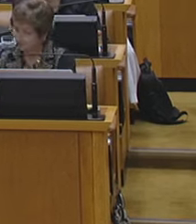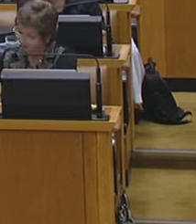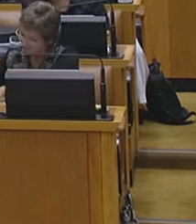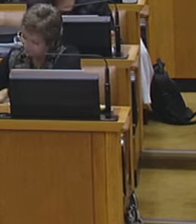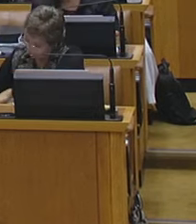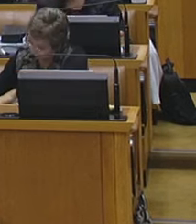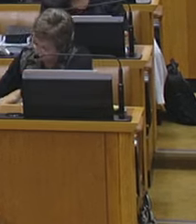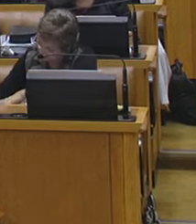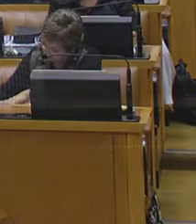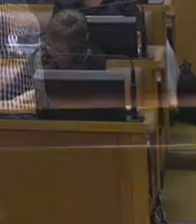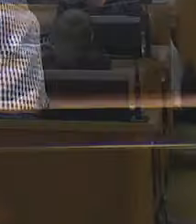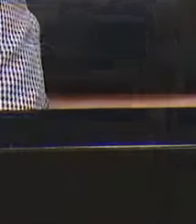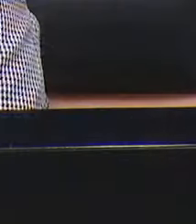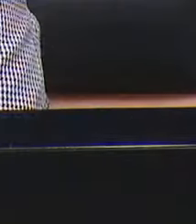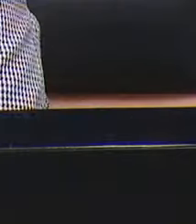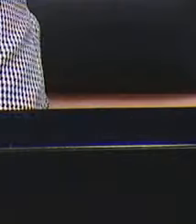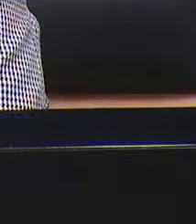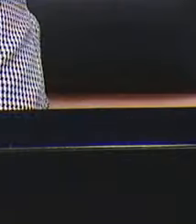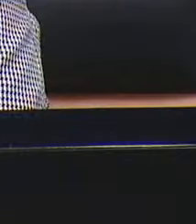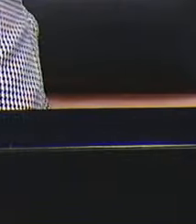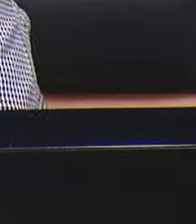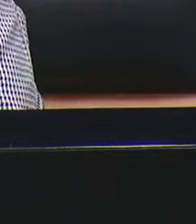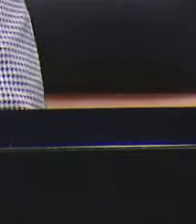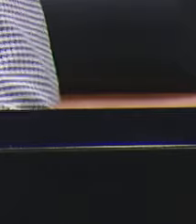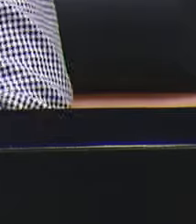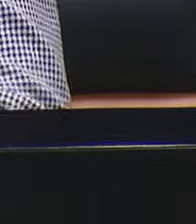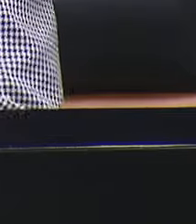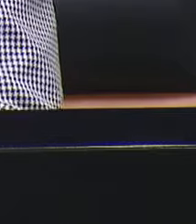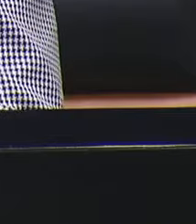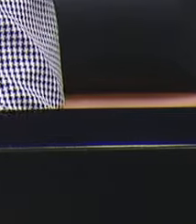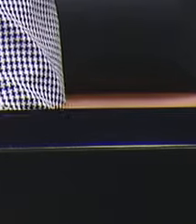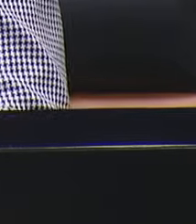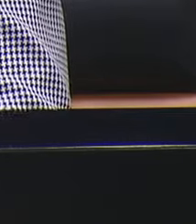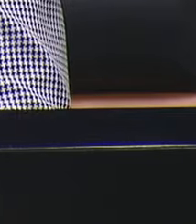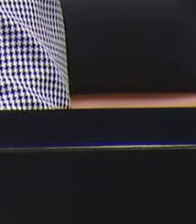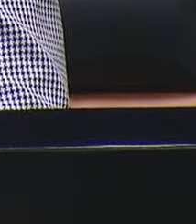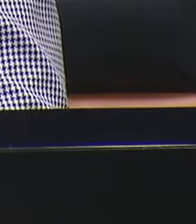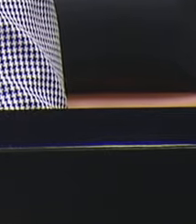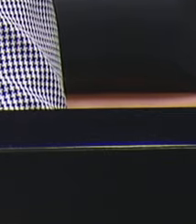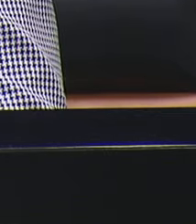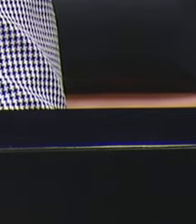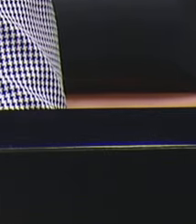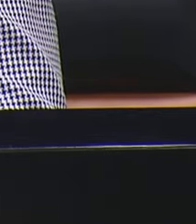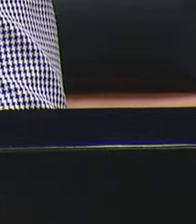voted? Oh, there is a hand. Please assist the member there.